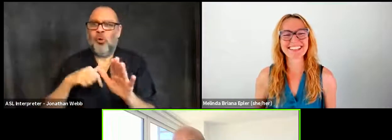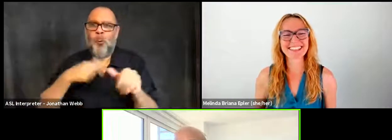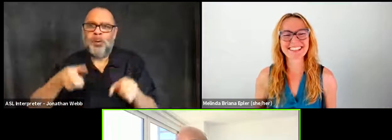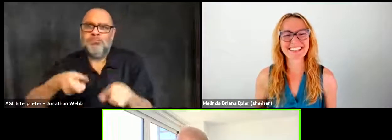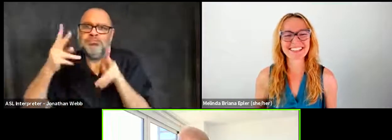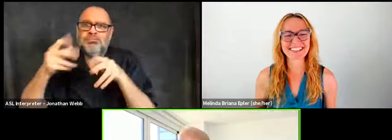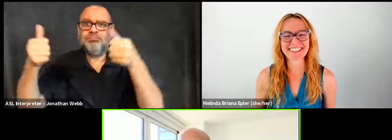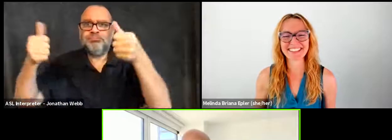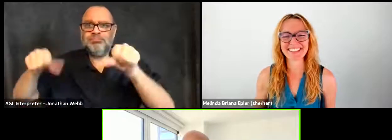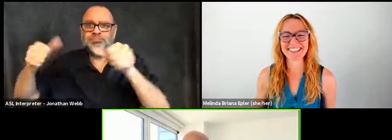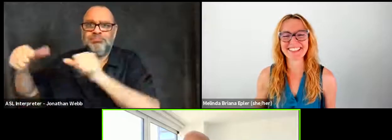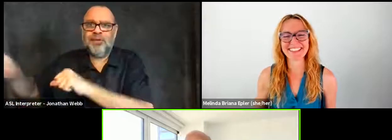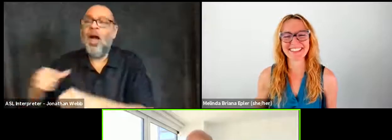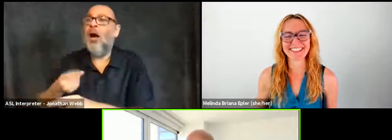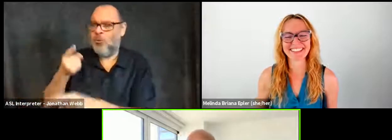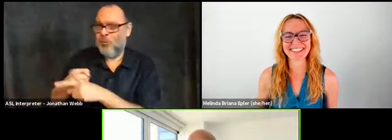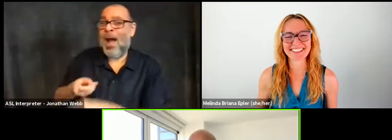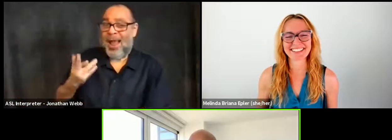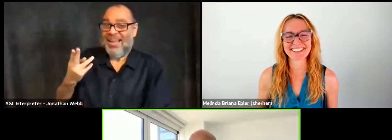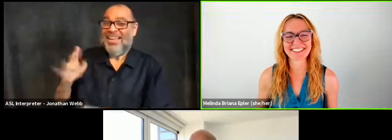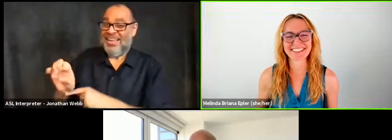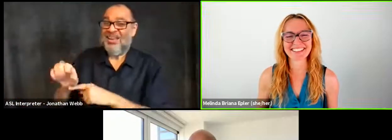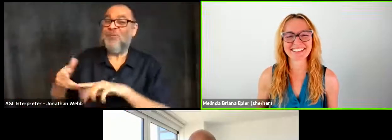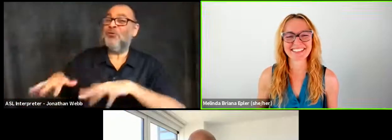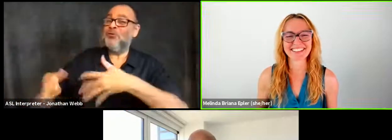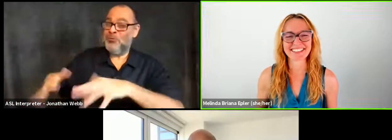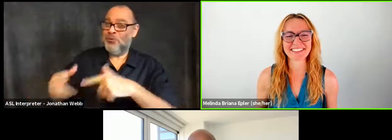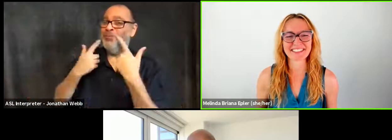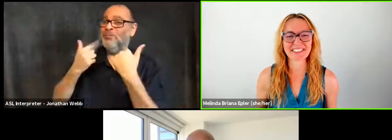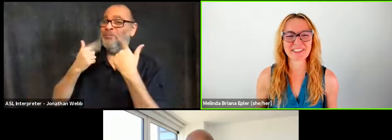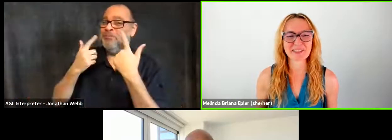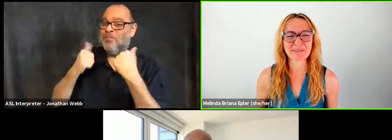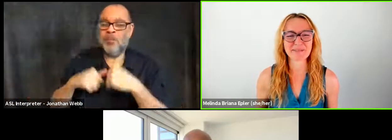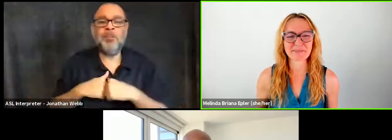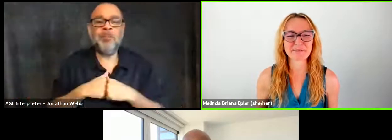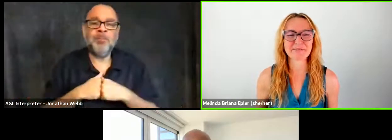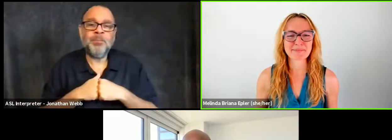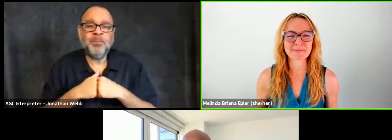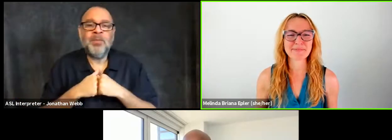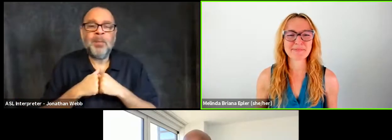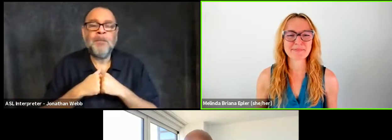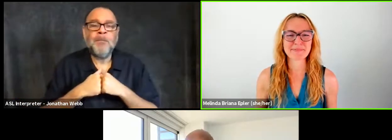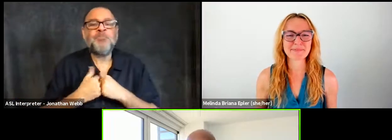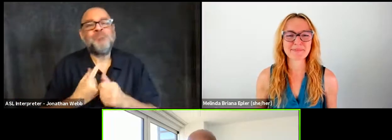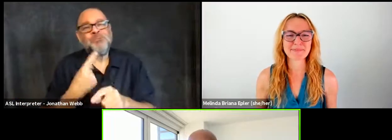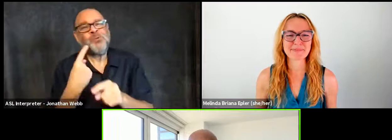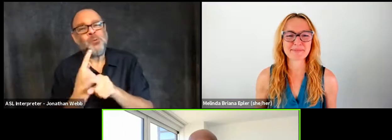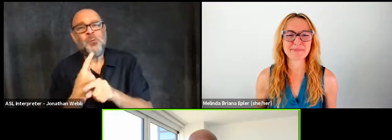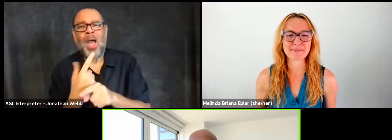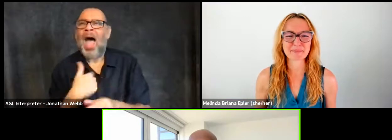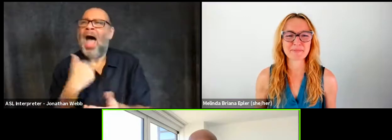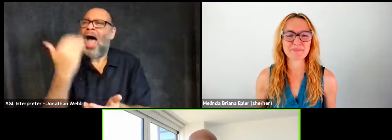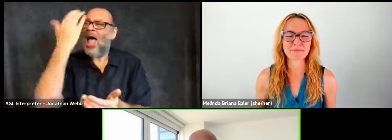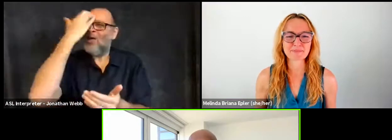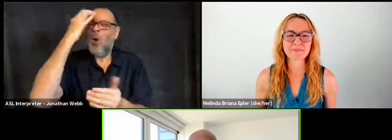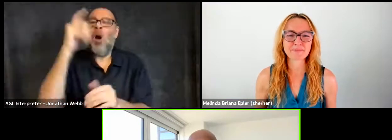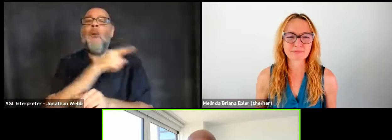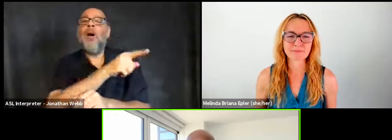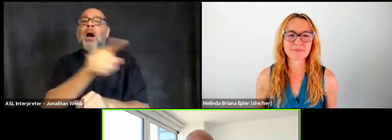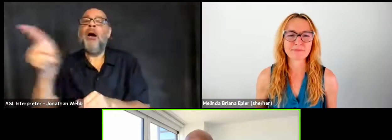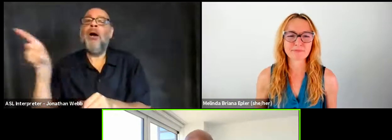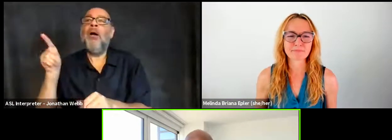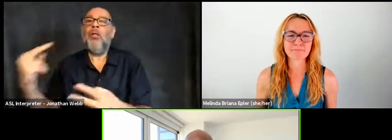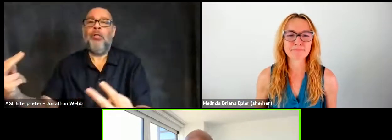it's unfortunate because, yeah, I'm aware of the stereotypes, right? Mm-hmm. But also aware the stereotype goes both